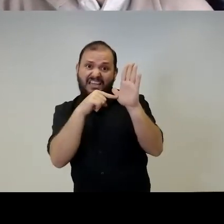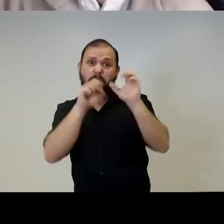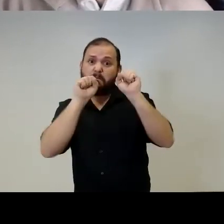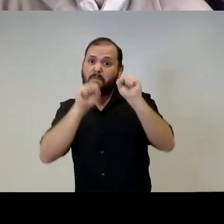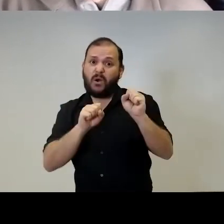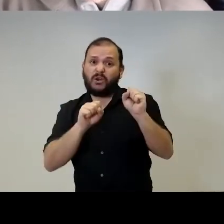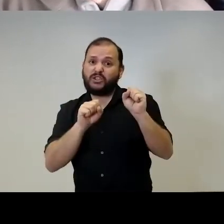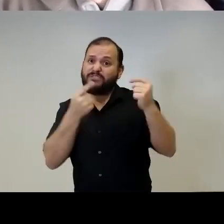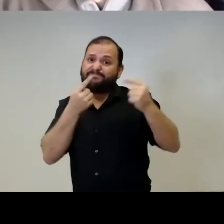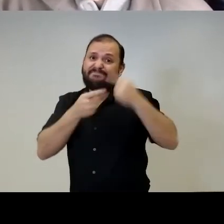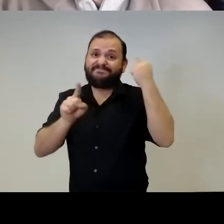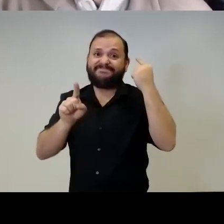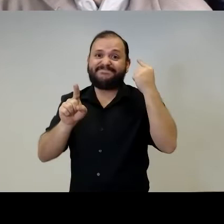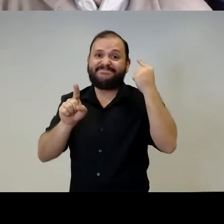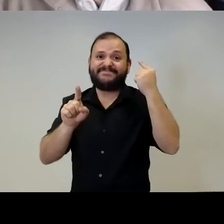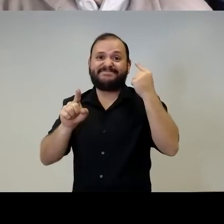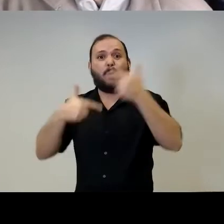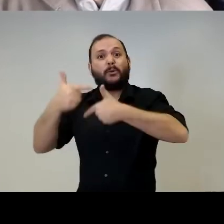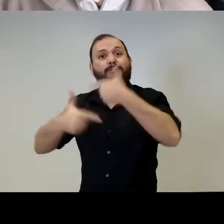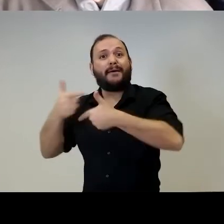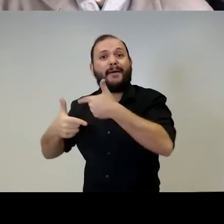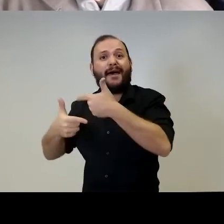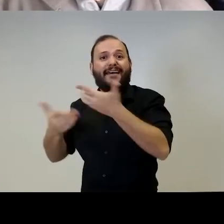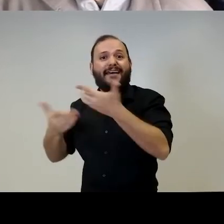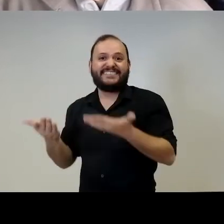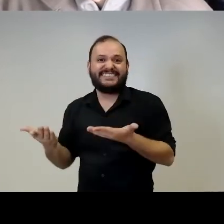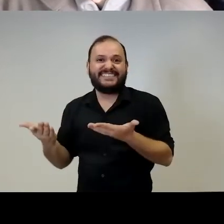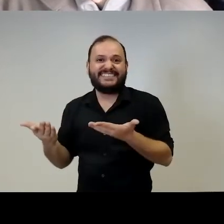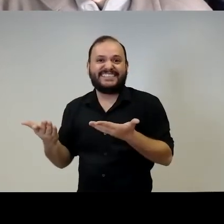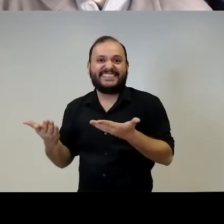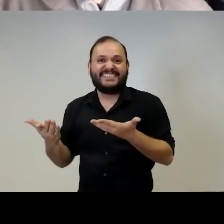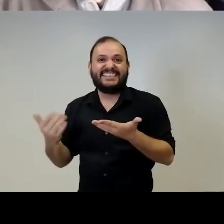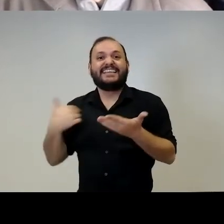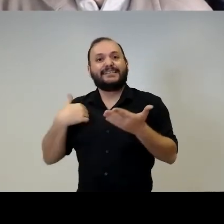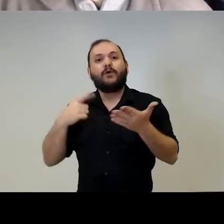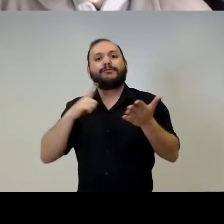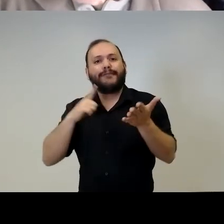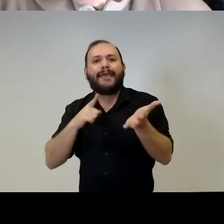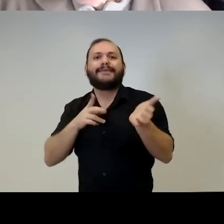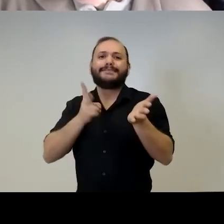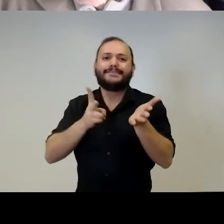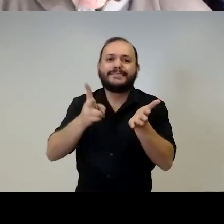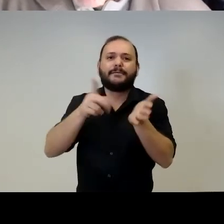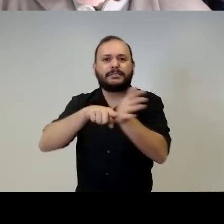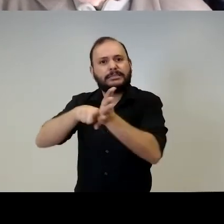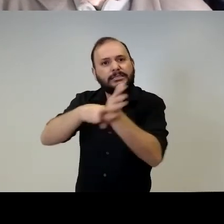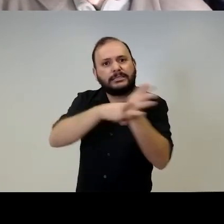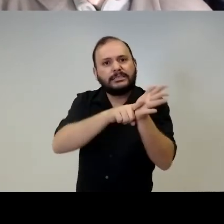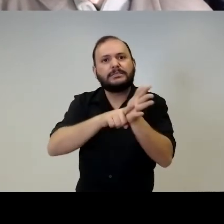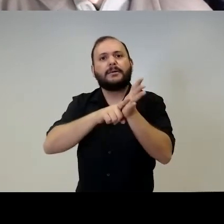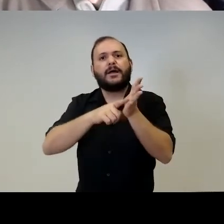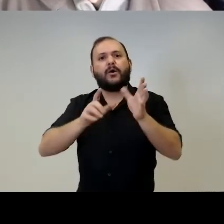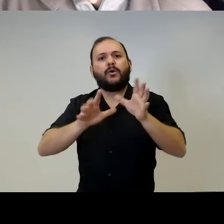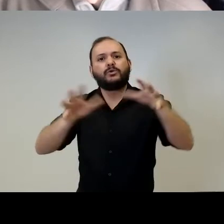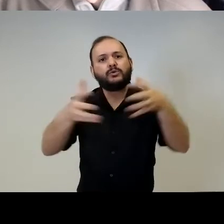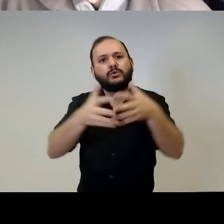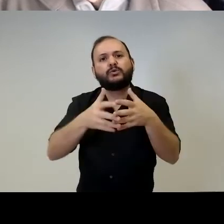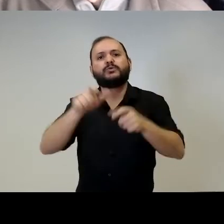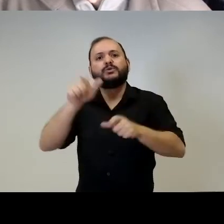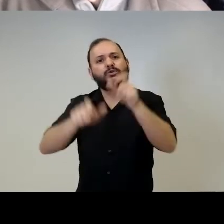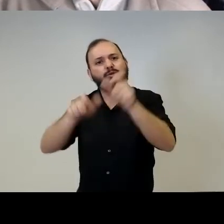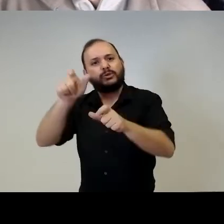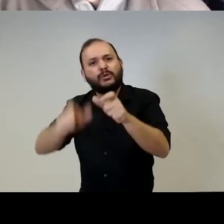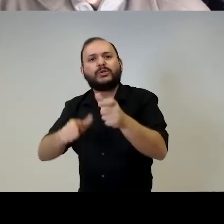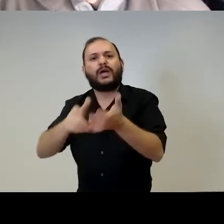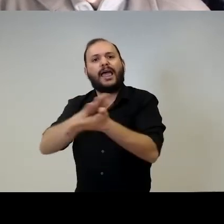very interesting paper that I reviewed in the Syrian Bulletin on designated interpreters, on interpreters